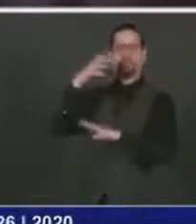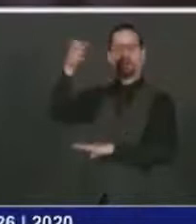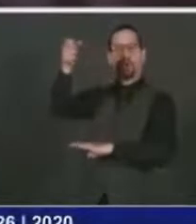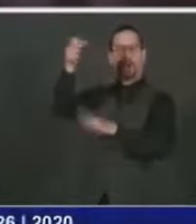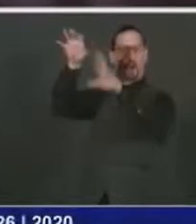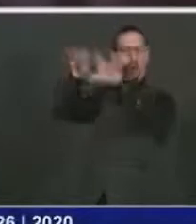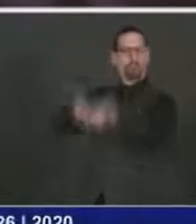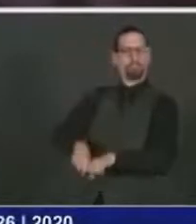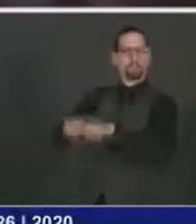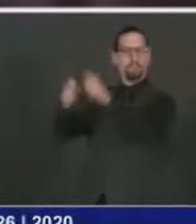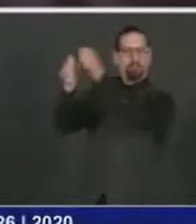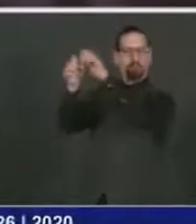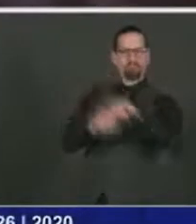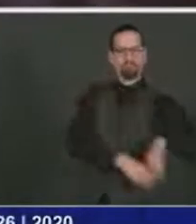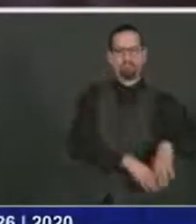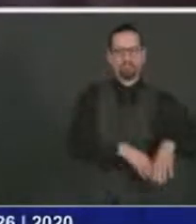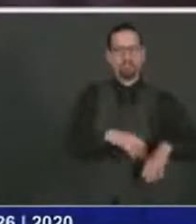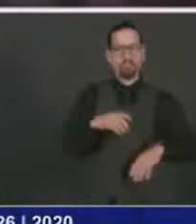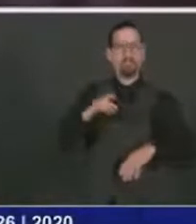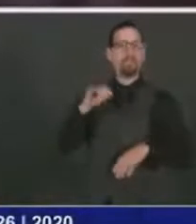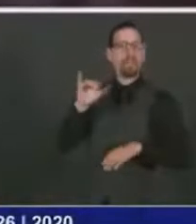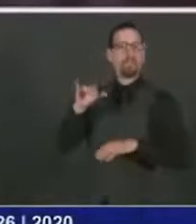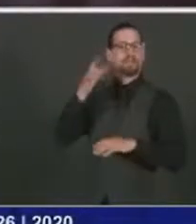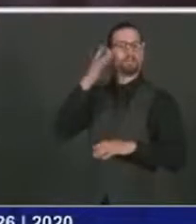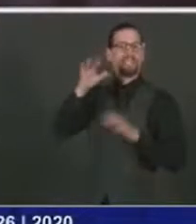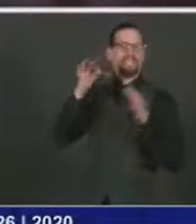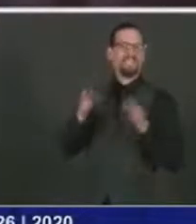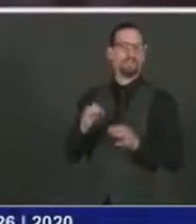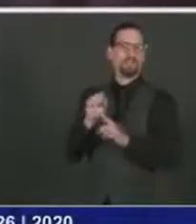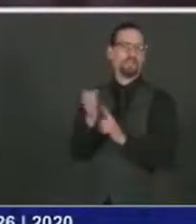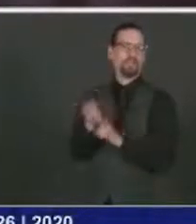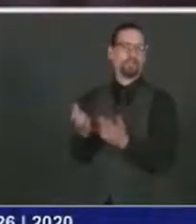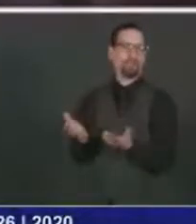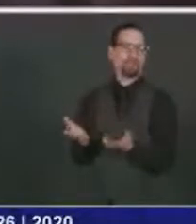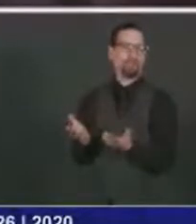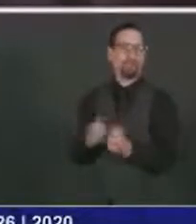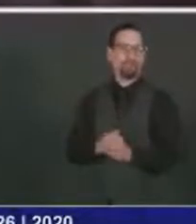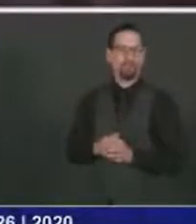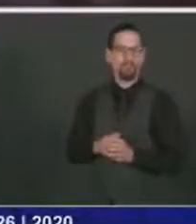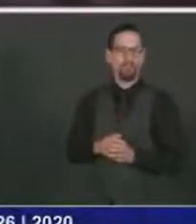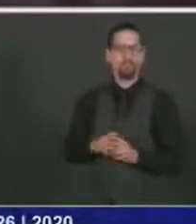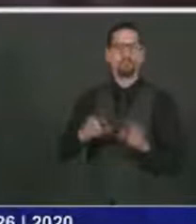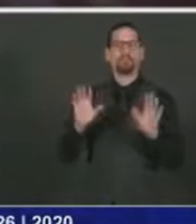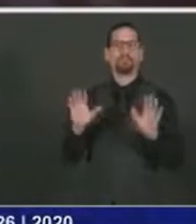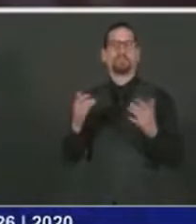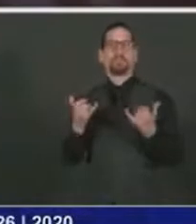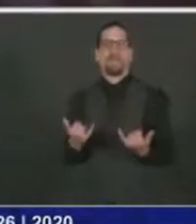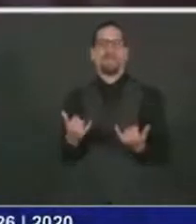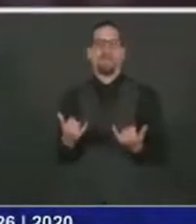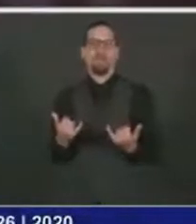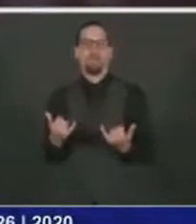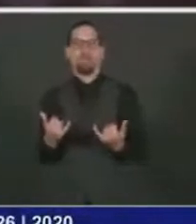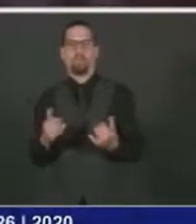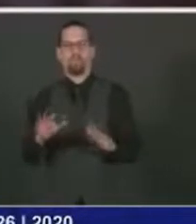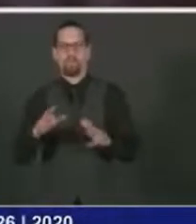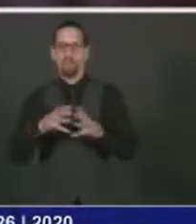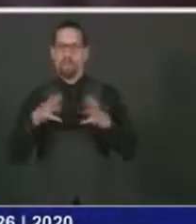smart. But I think we're in a moment right now of extreme